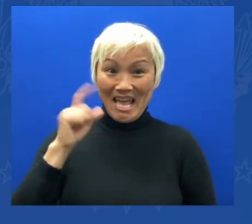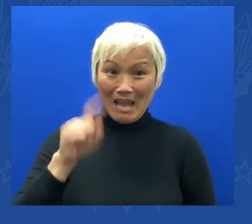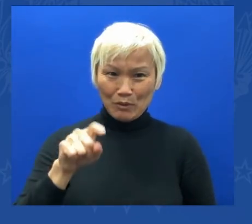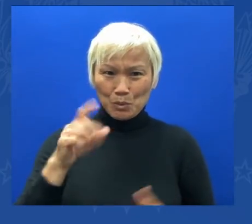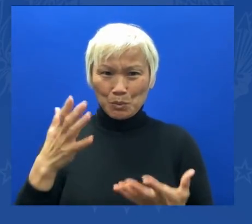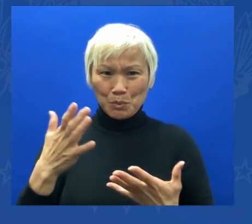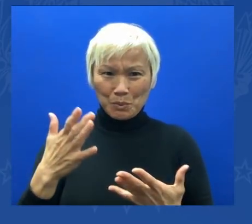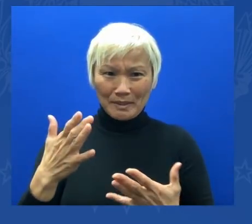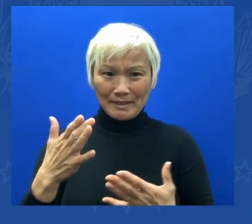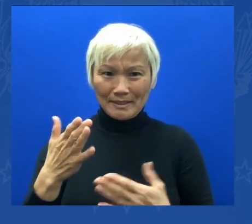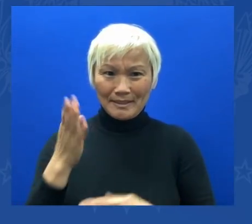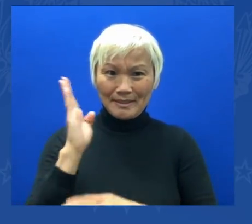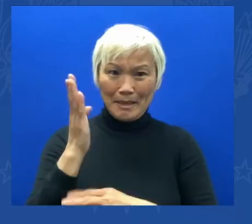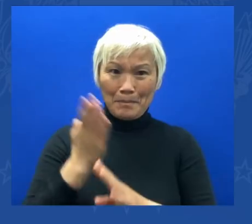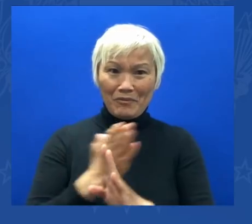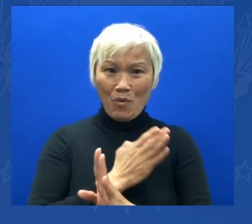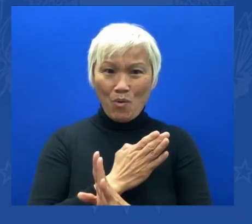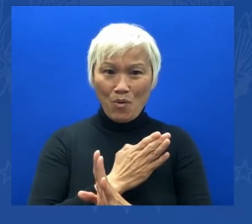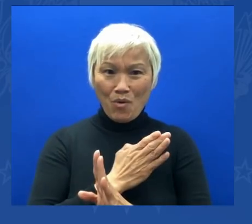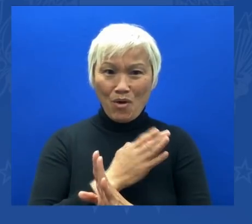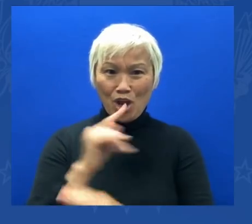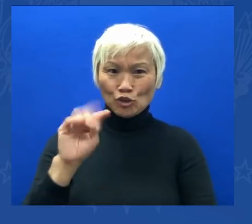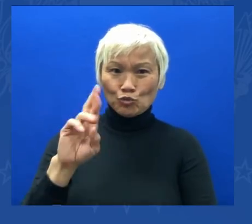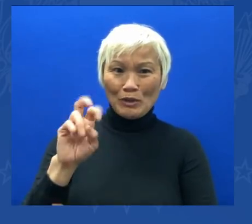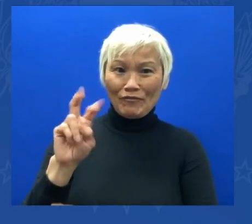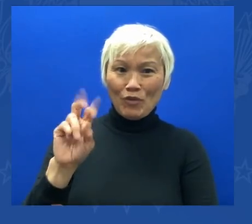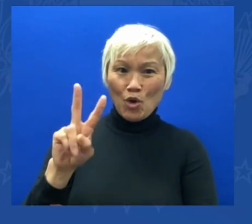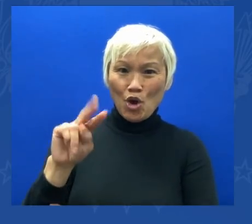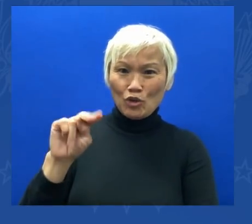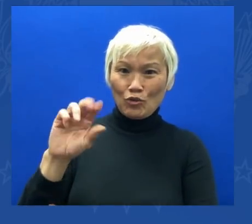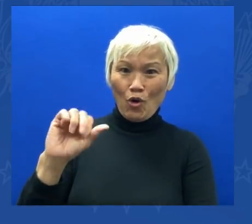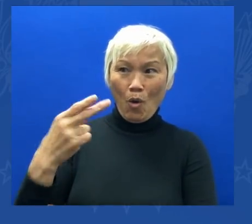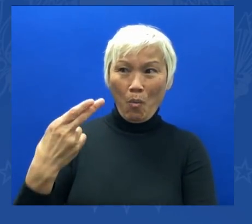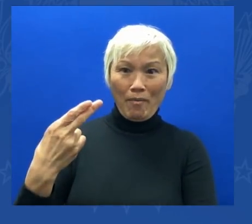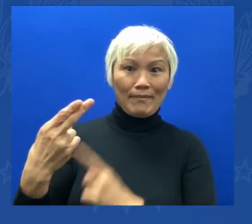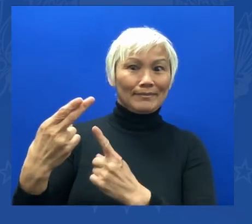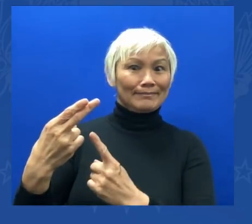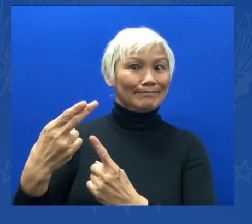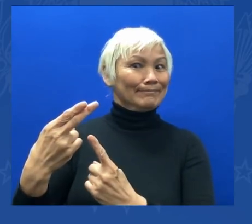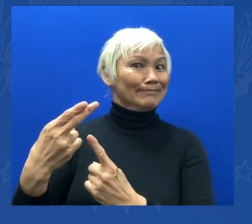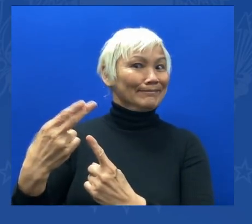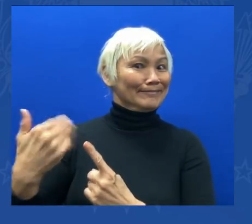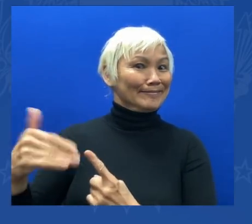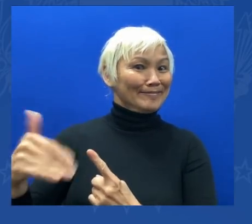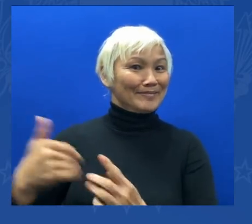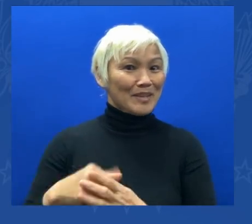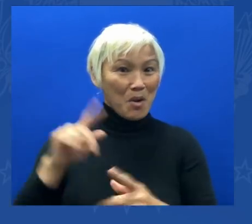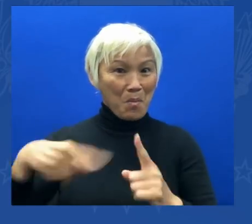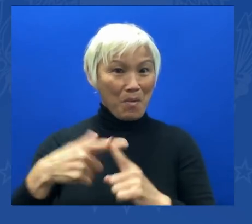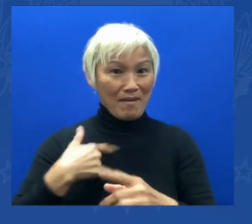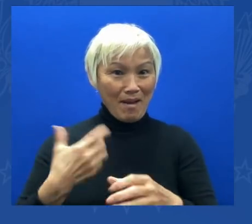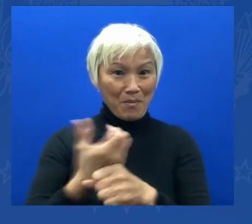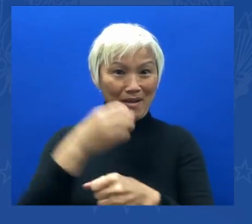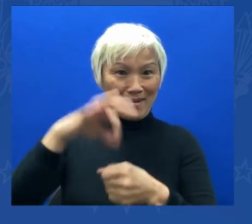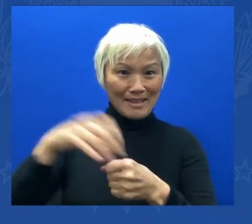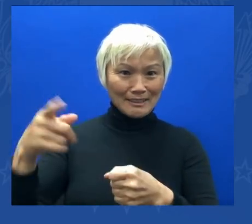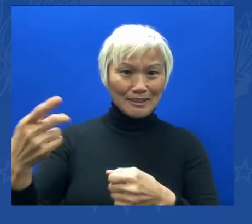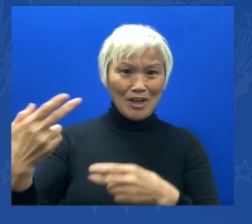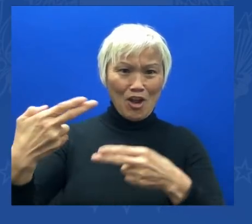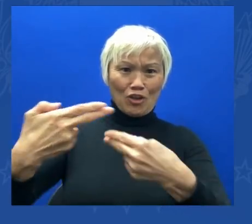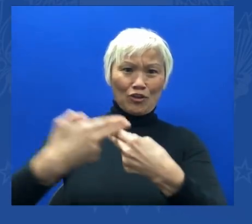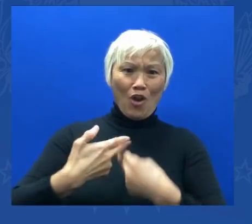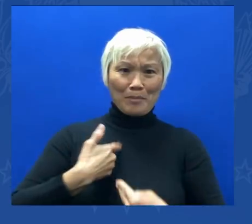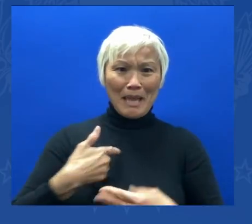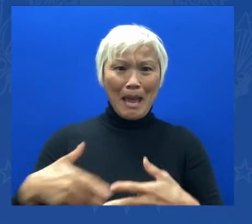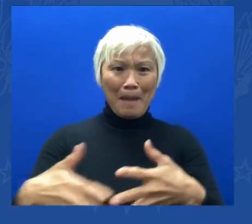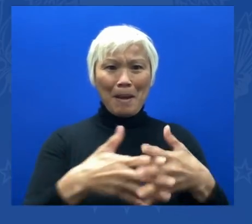did a show and he called me America's new dad. Let me tell you something, pal. I'm flattered anybody would call me a